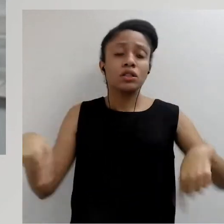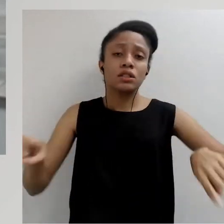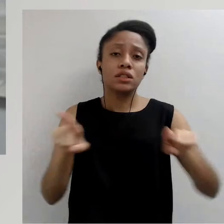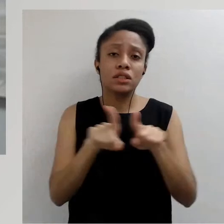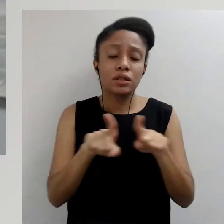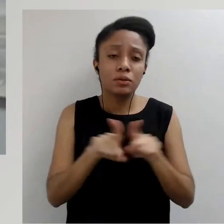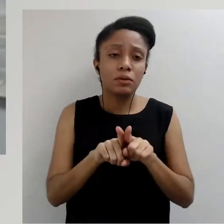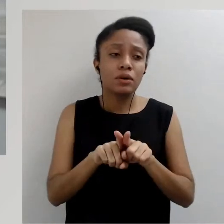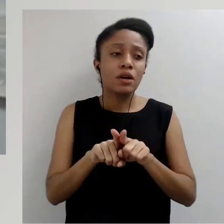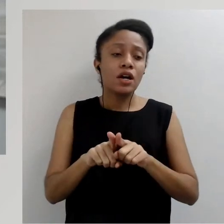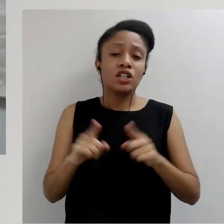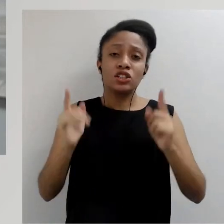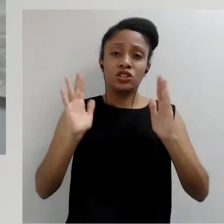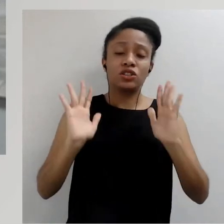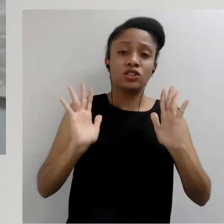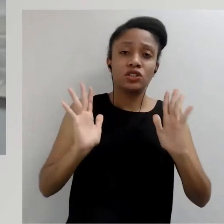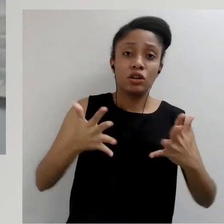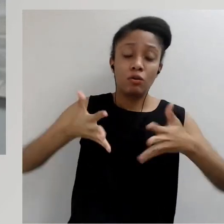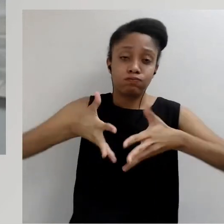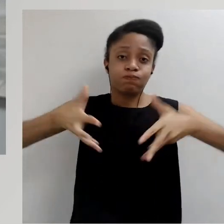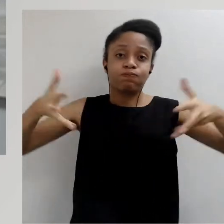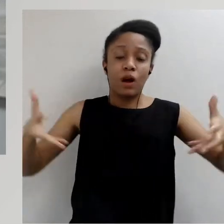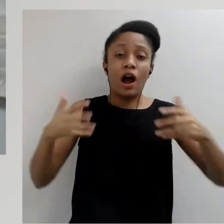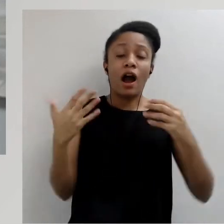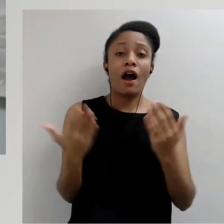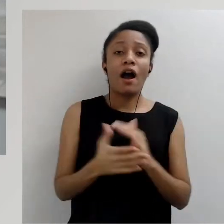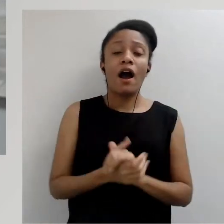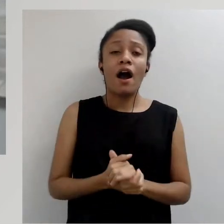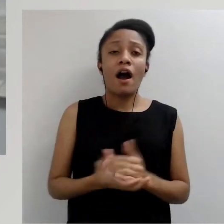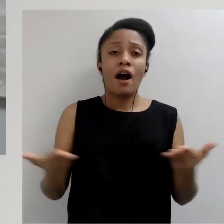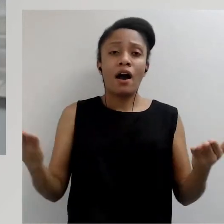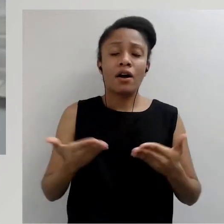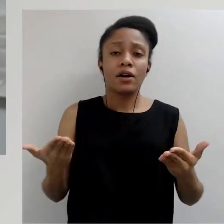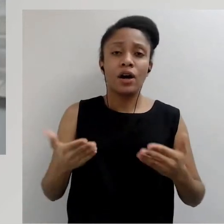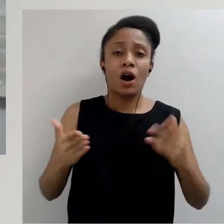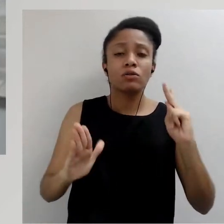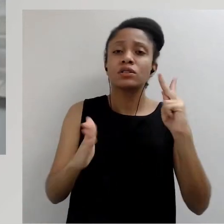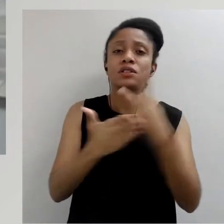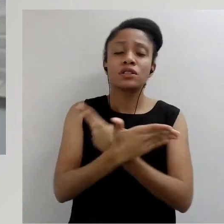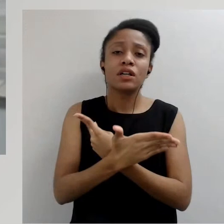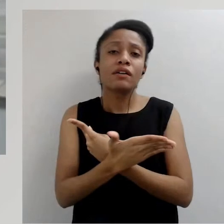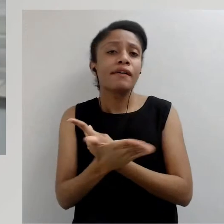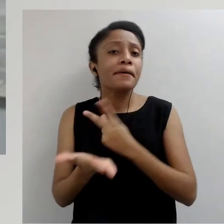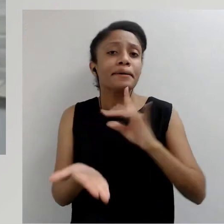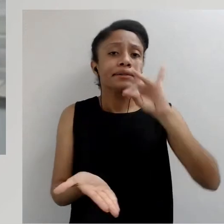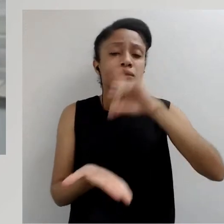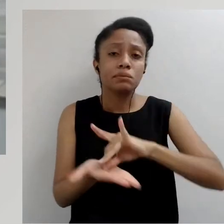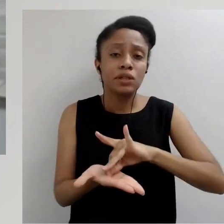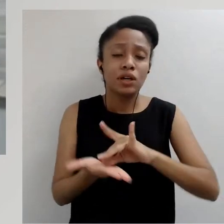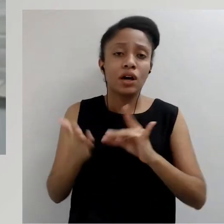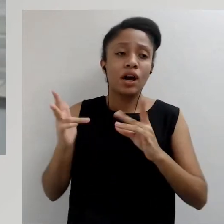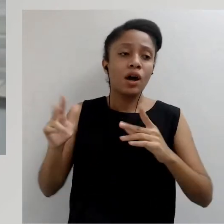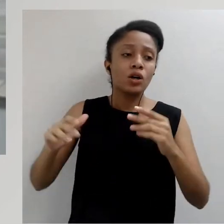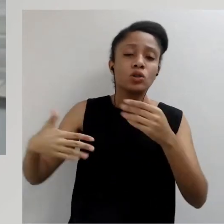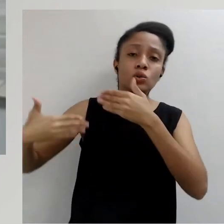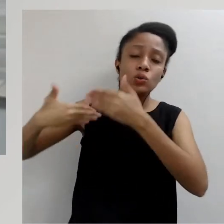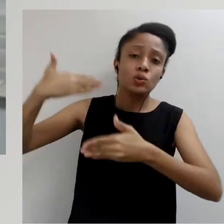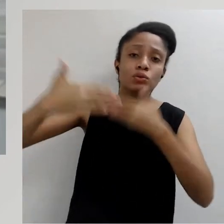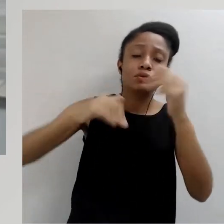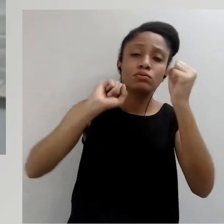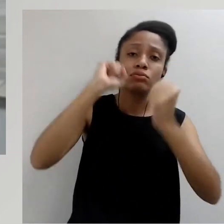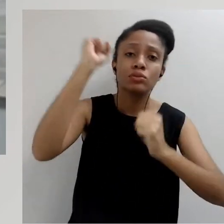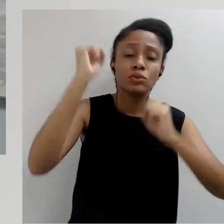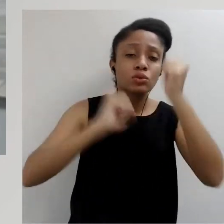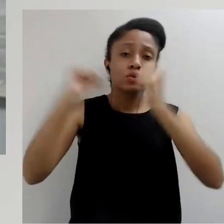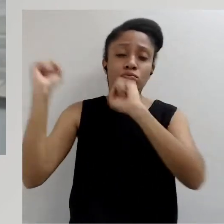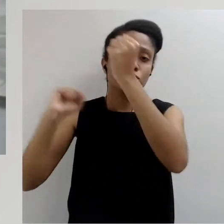medium-sized markets, a market that already have this big competition. Those who think that it's going to happen, especially what happened 15